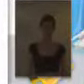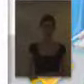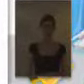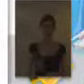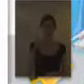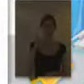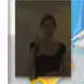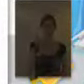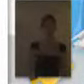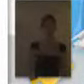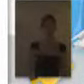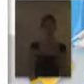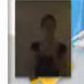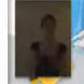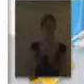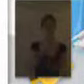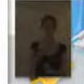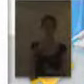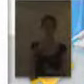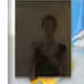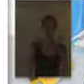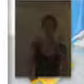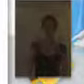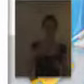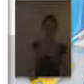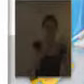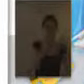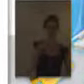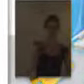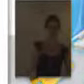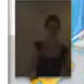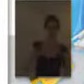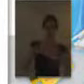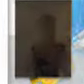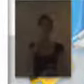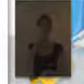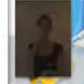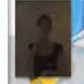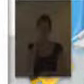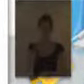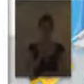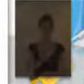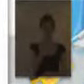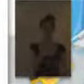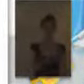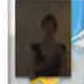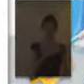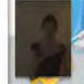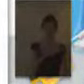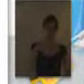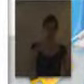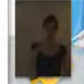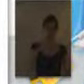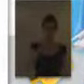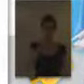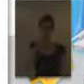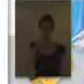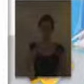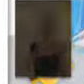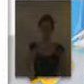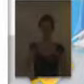We have different things to convert text to speech. First of all, from text to